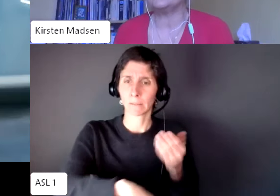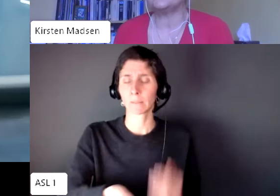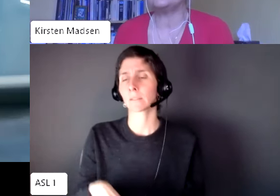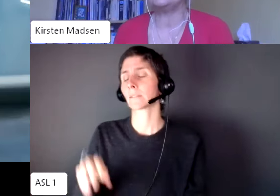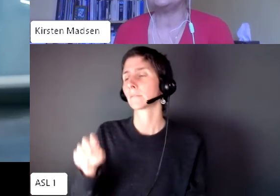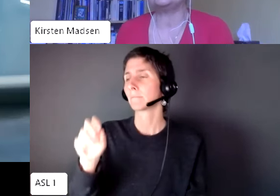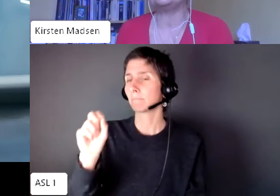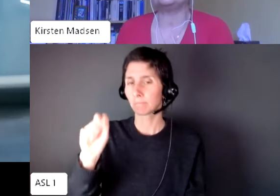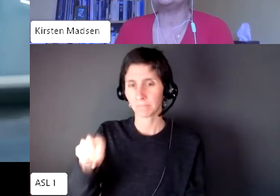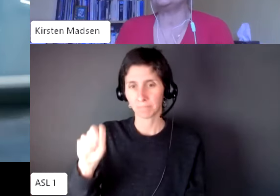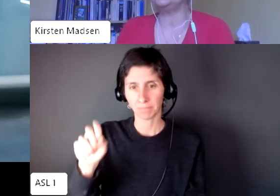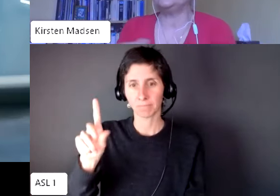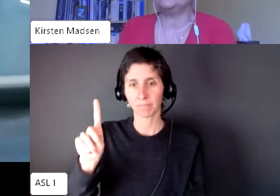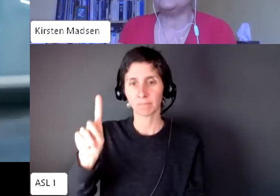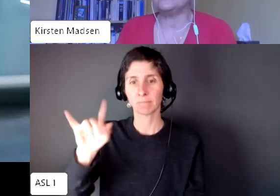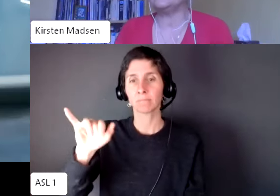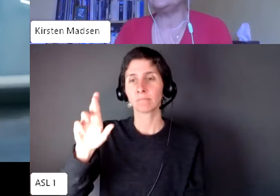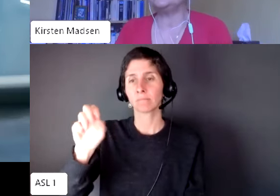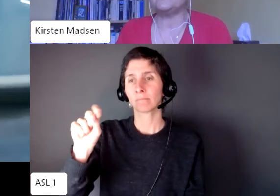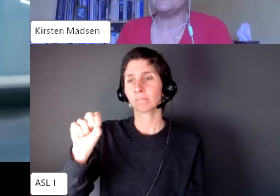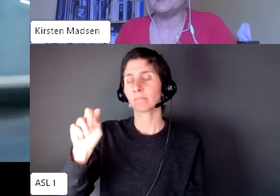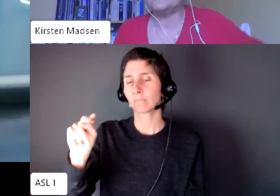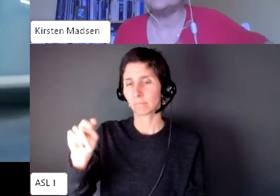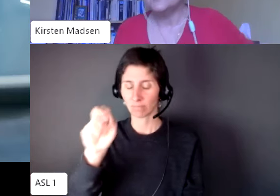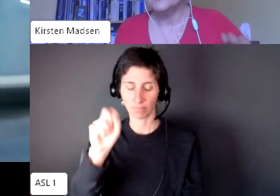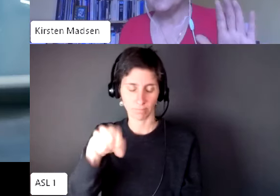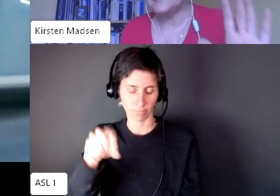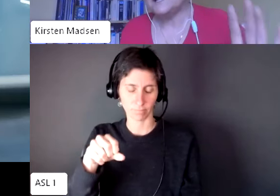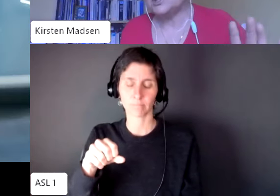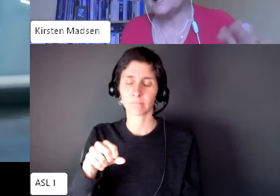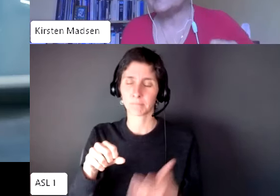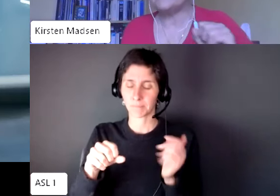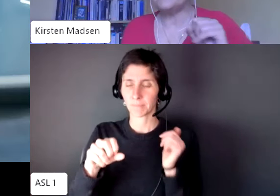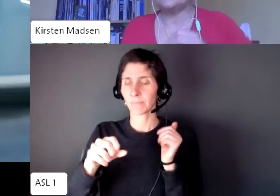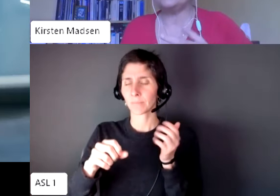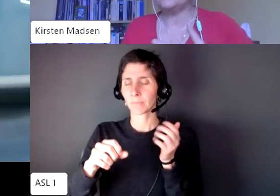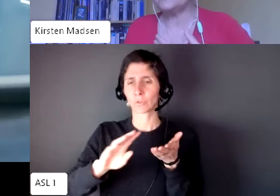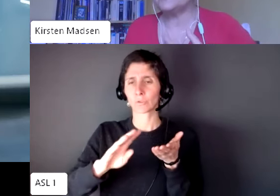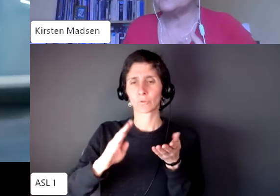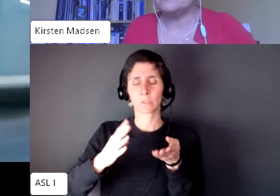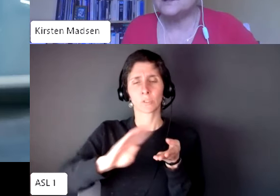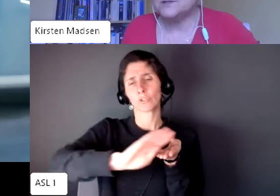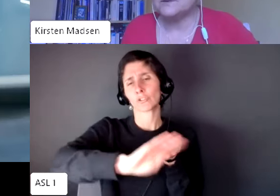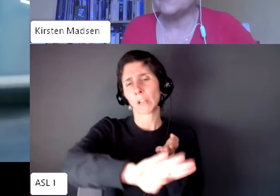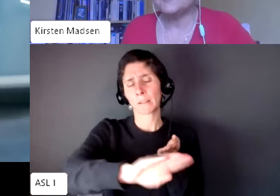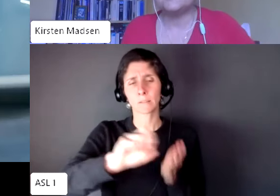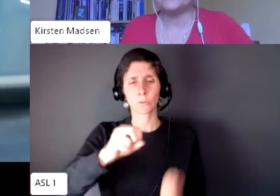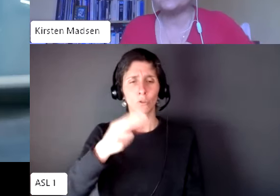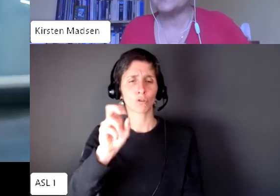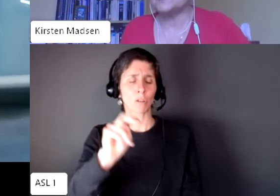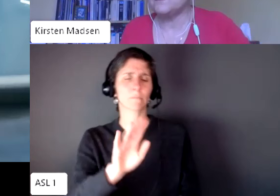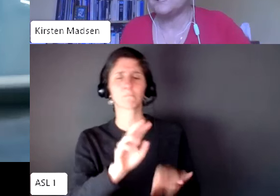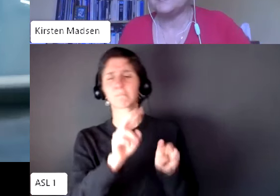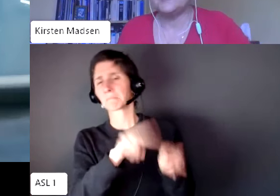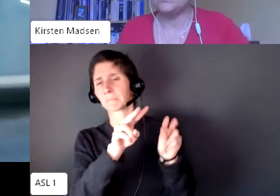for at a huge different level. The idea of shunning somebody with regard to a multitude of reasons, with